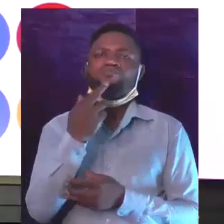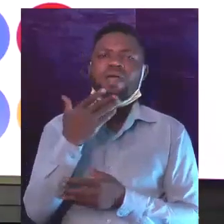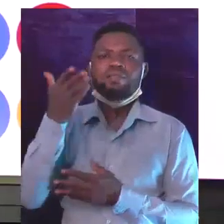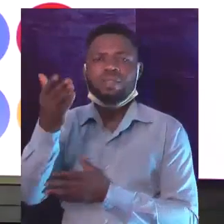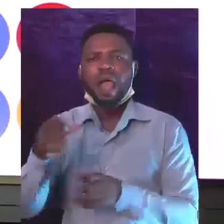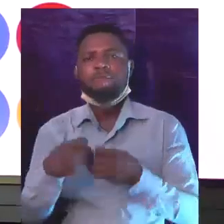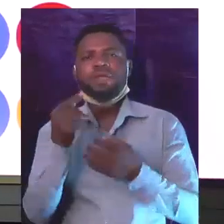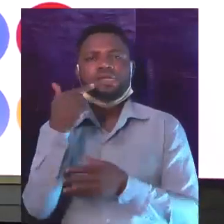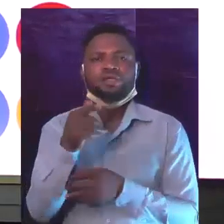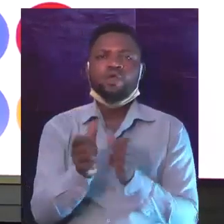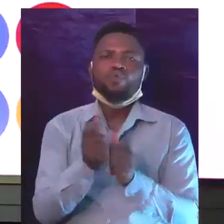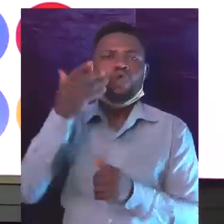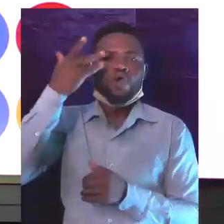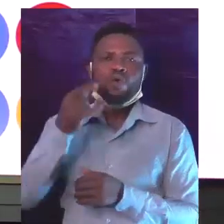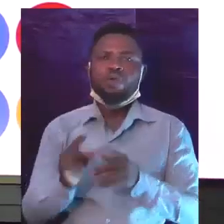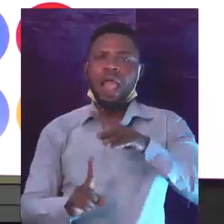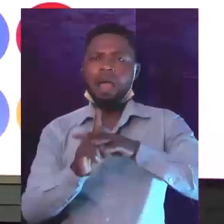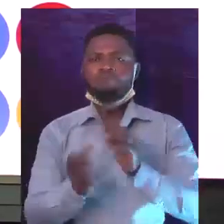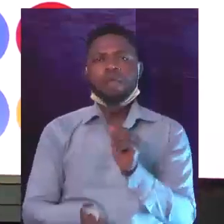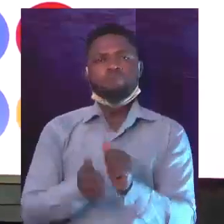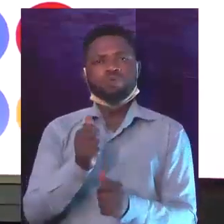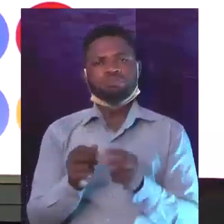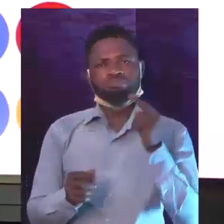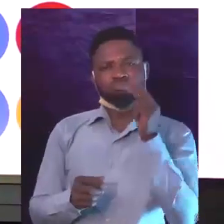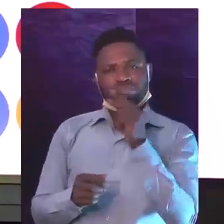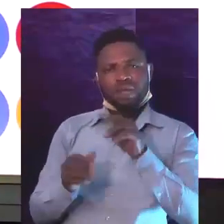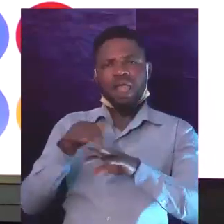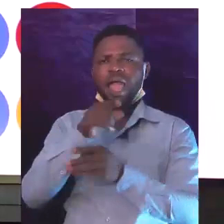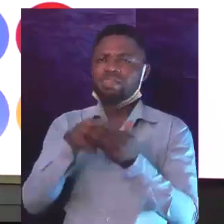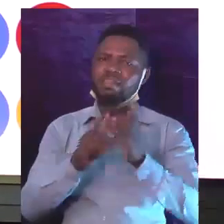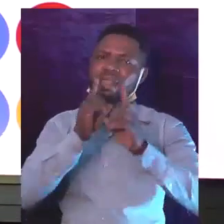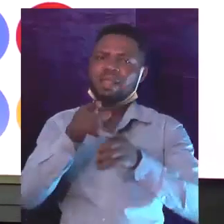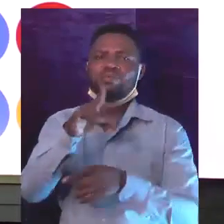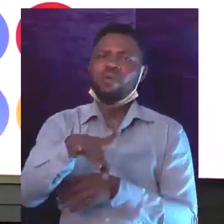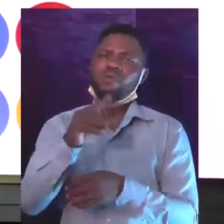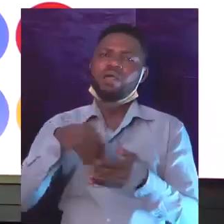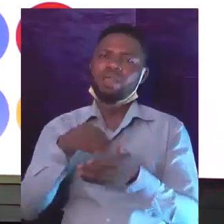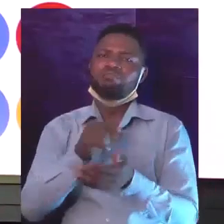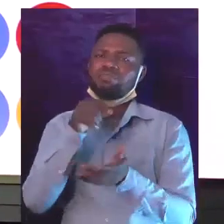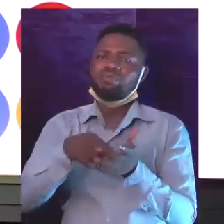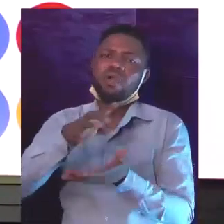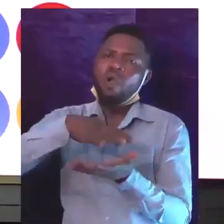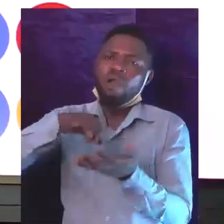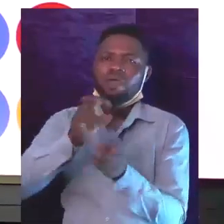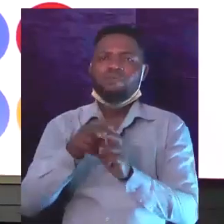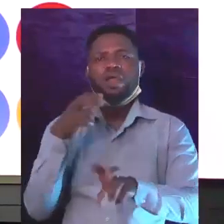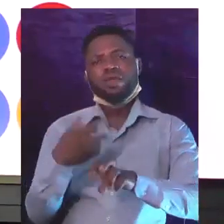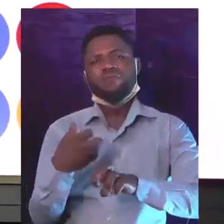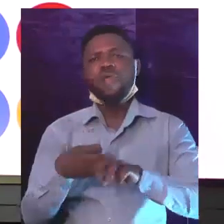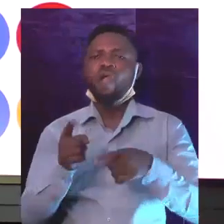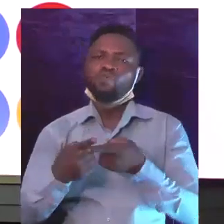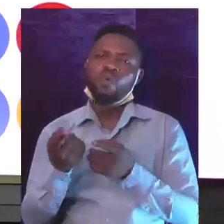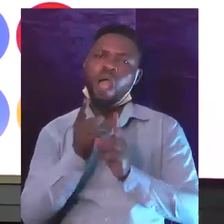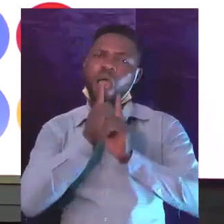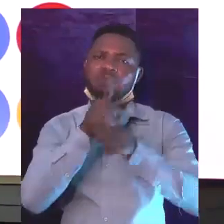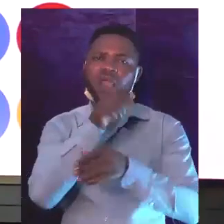are there, which color of ball appears the most. Looking at this data, my friend, you find that this is confusing. It's very difficult to answer